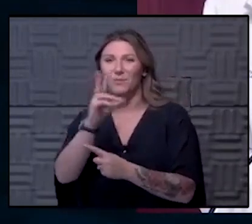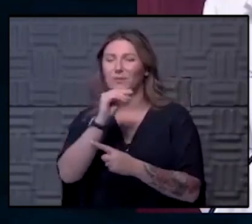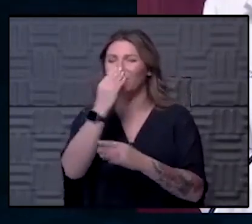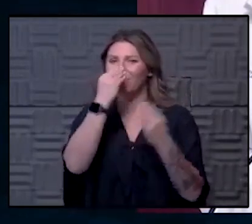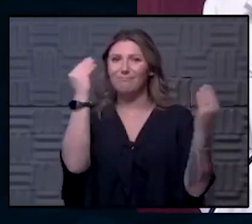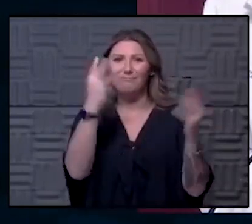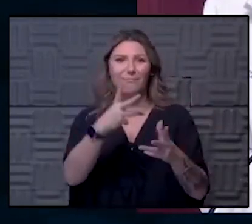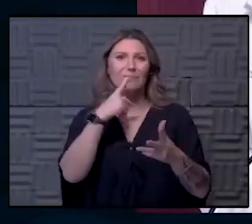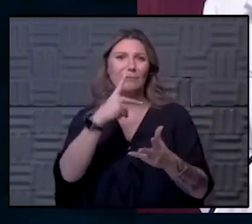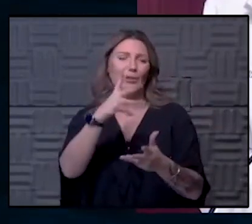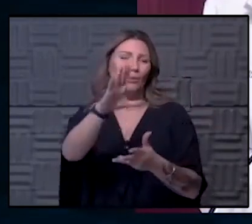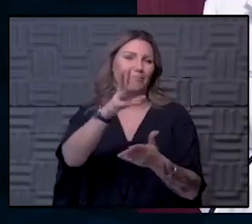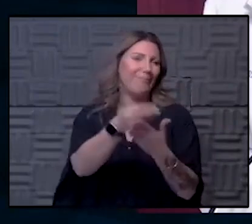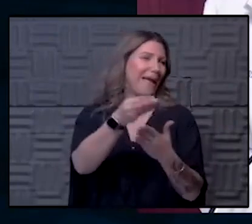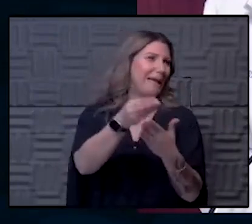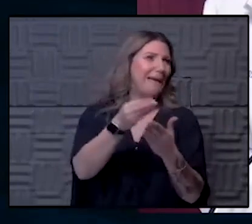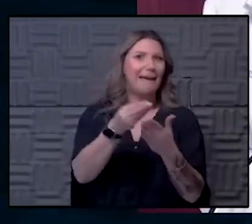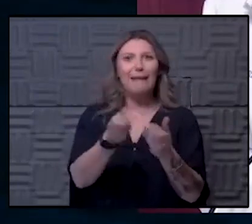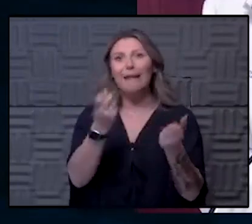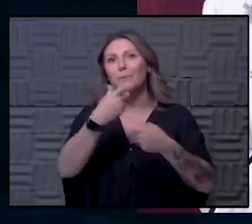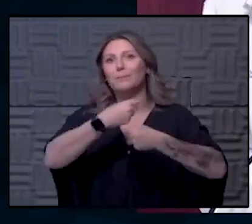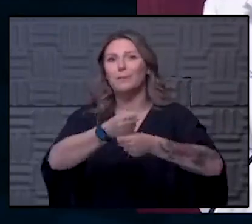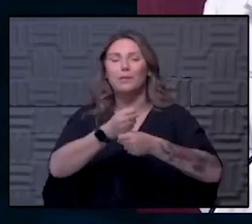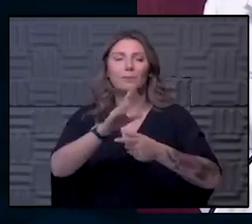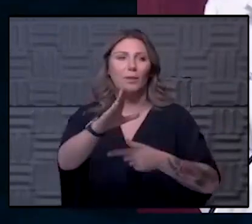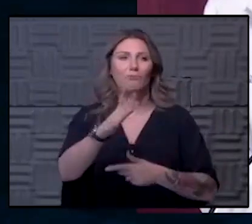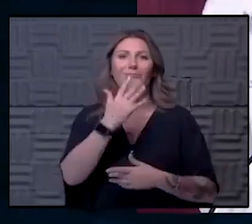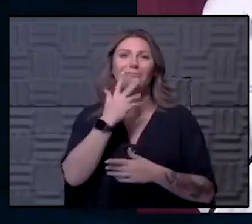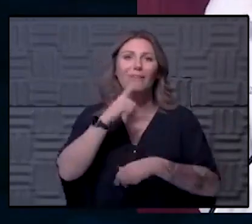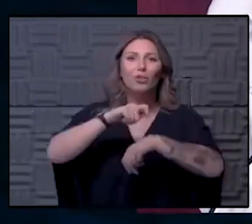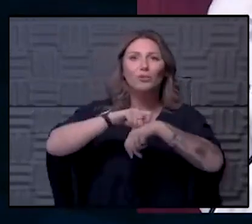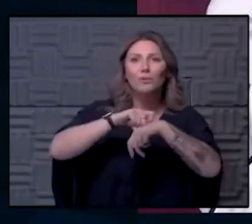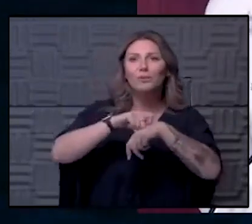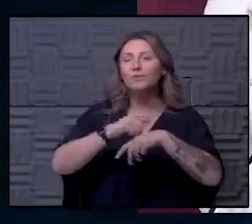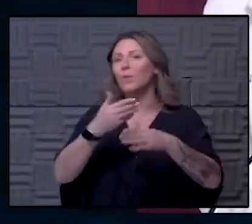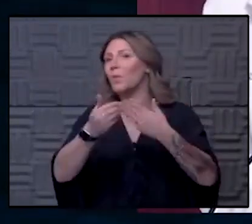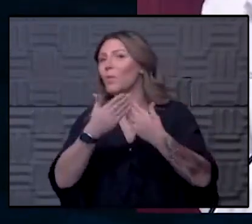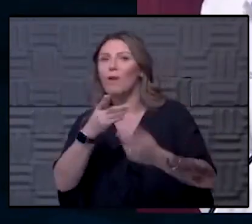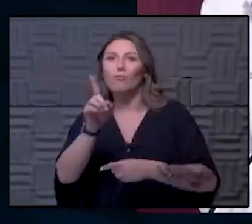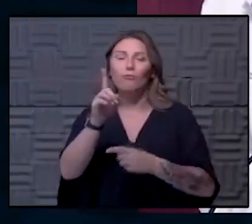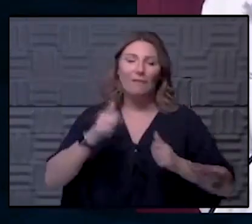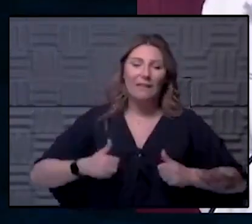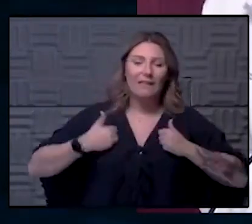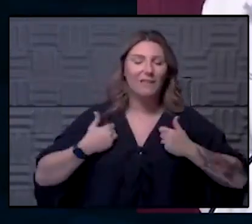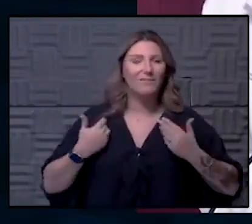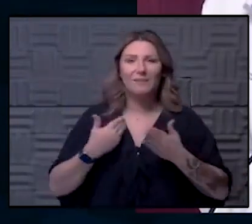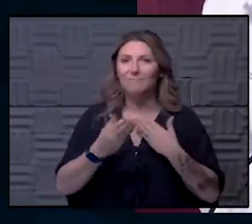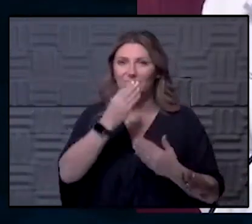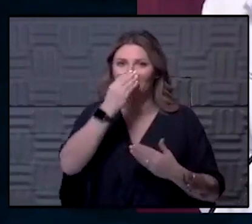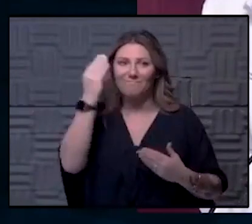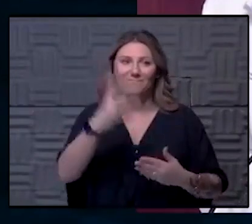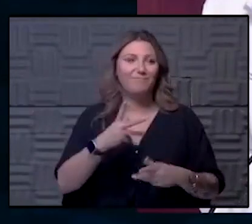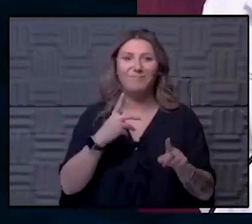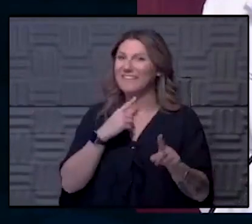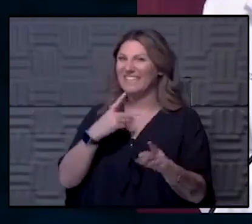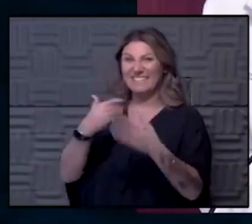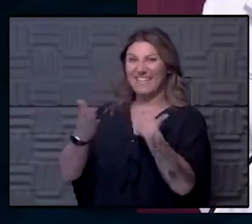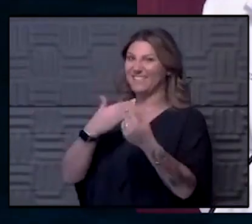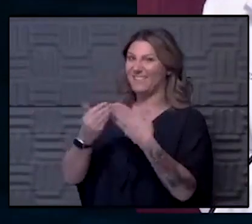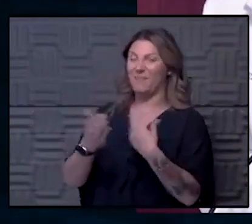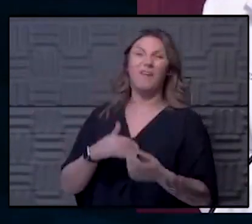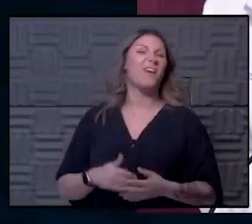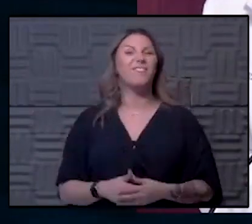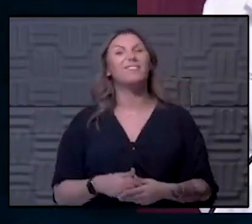make, what color your skin is, where you live, how high the altitude is where you live. It can get you. Yeah, it does